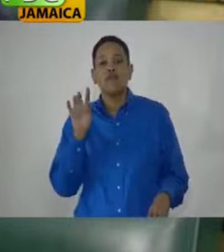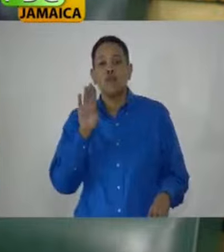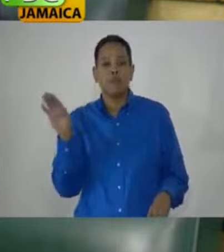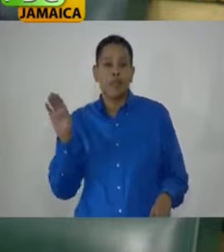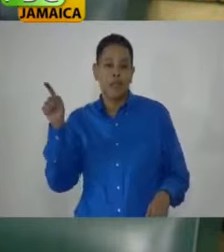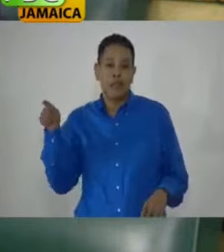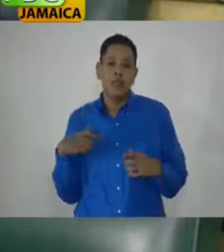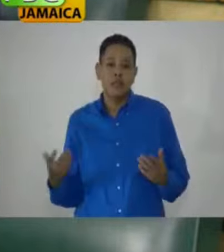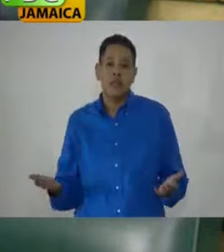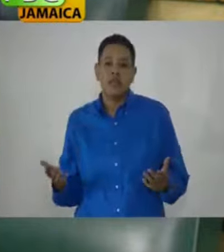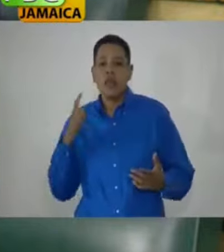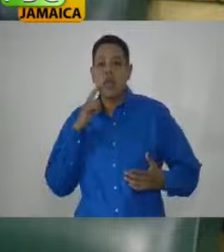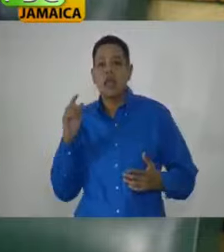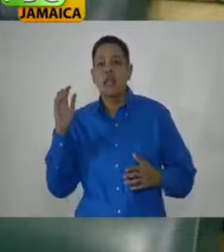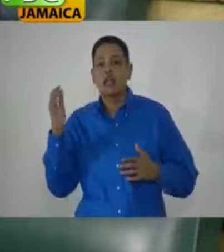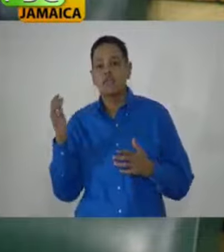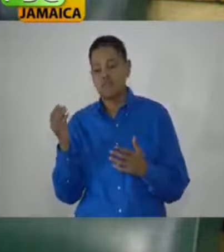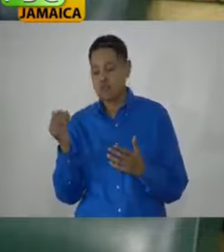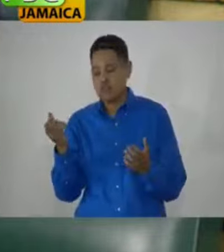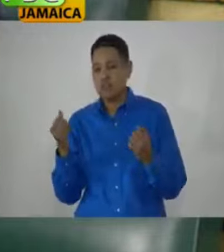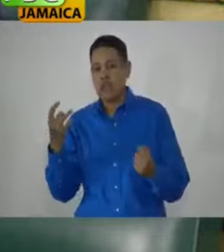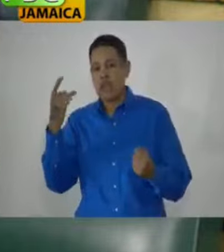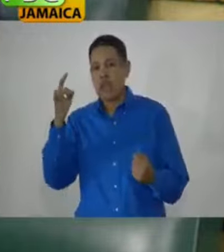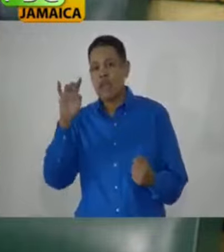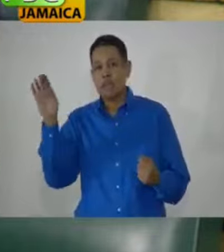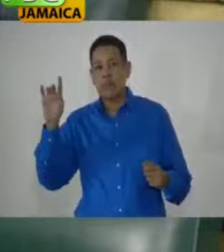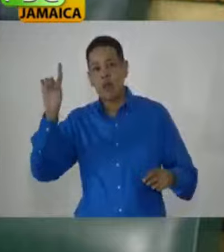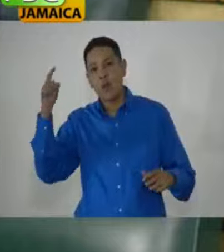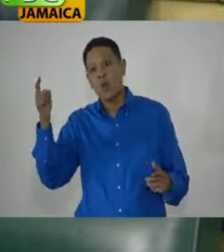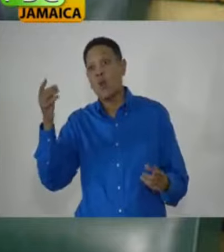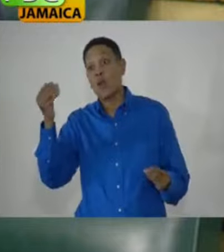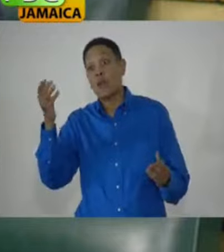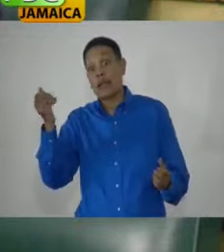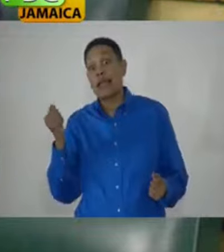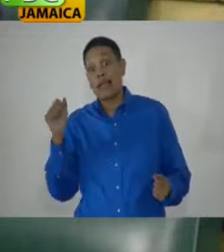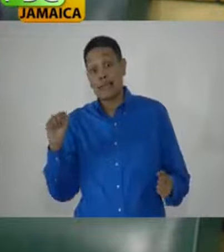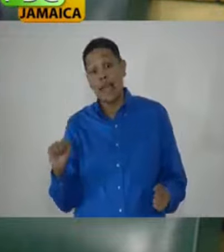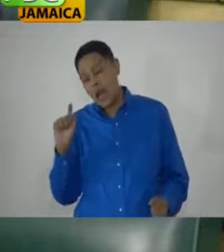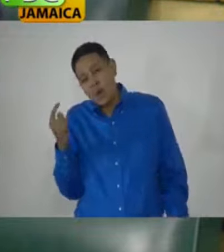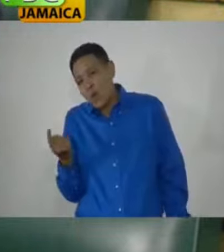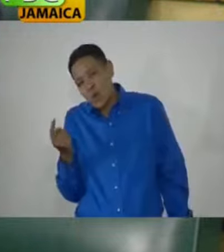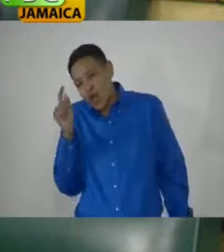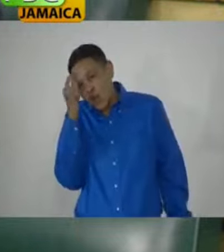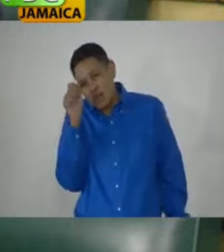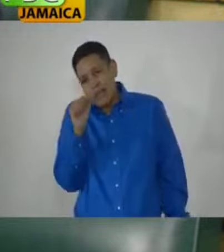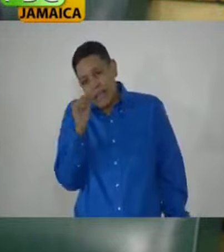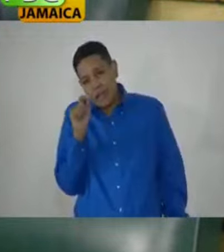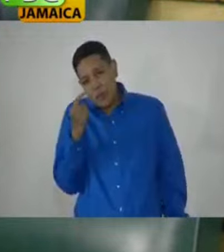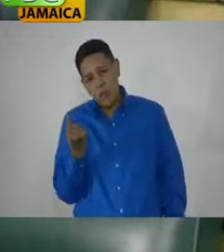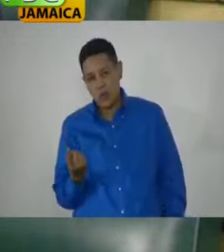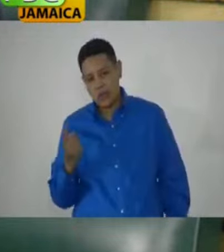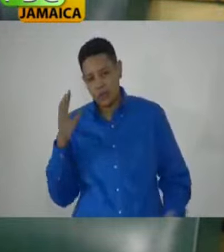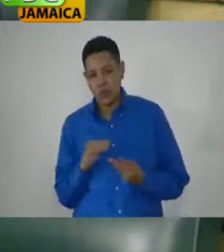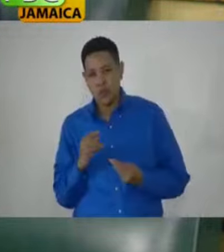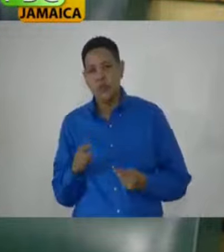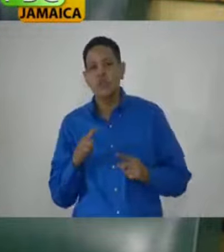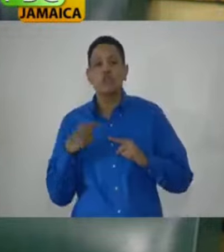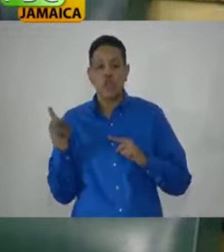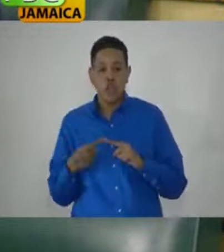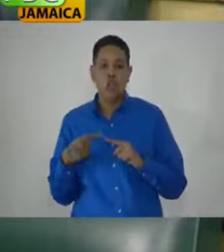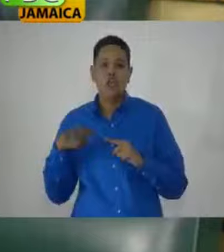billion and the revenue measure of 18 billion are the only sources of income to government. These are